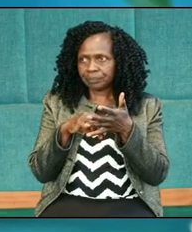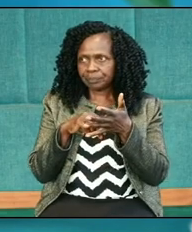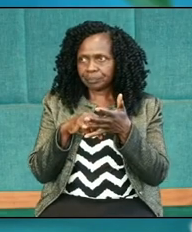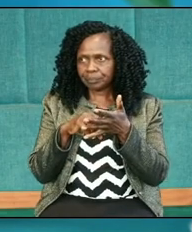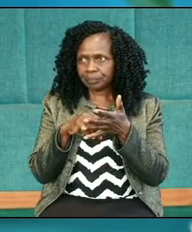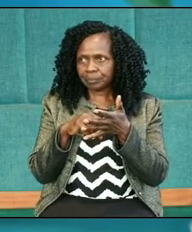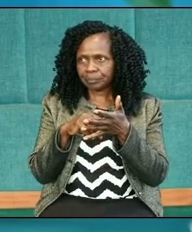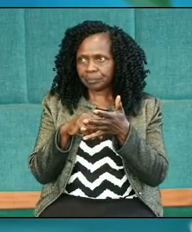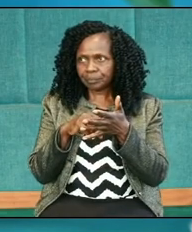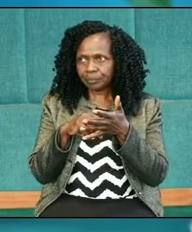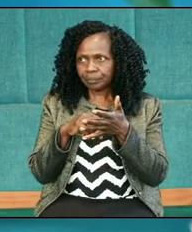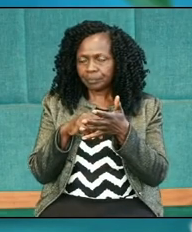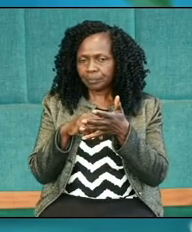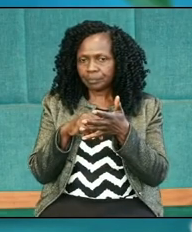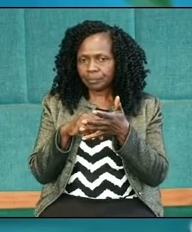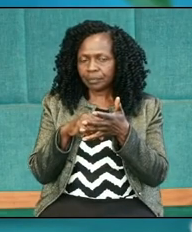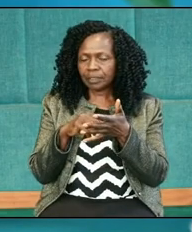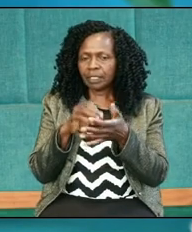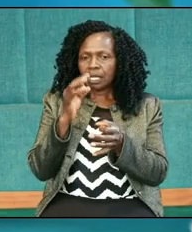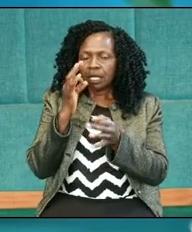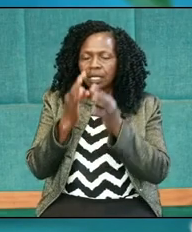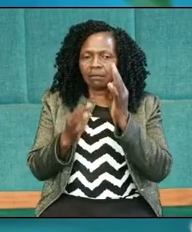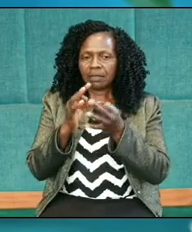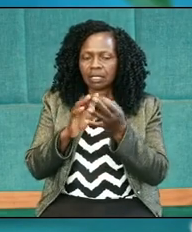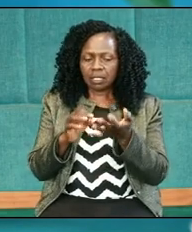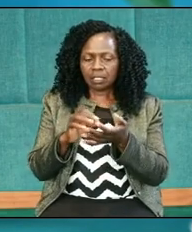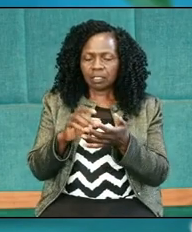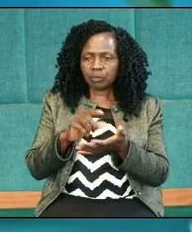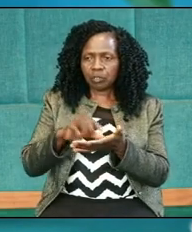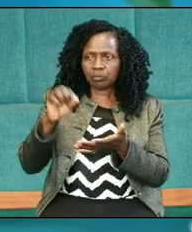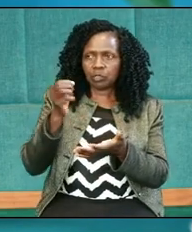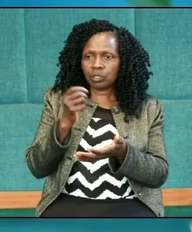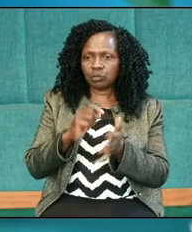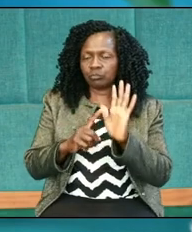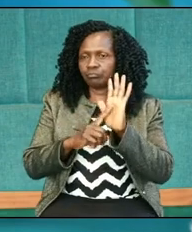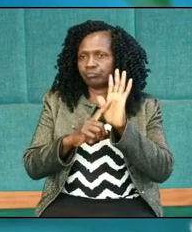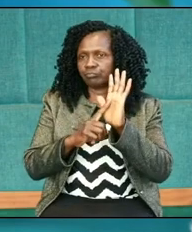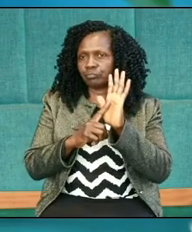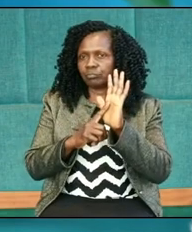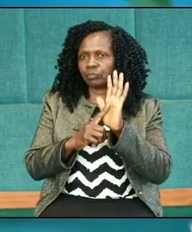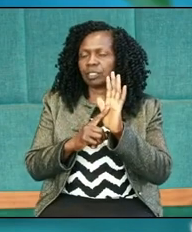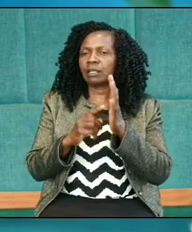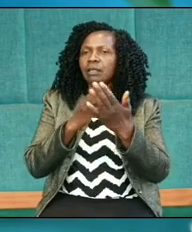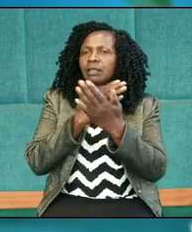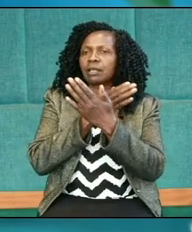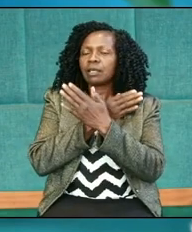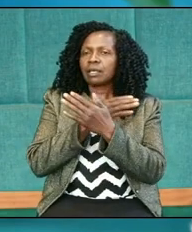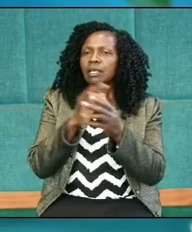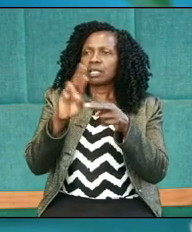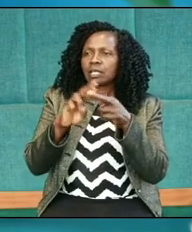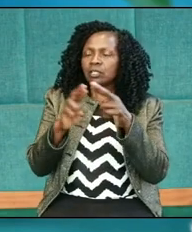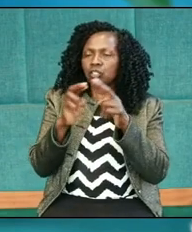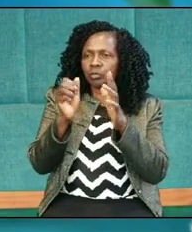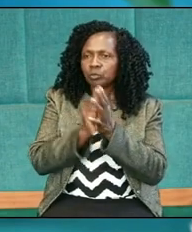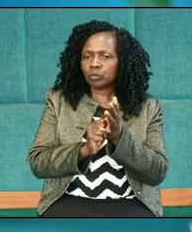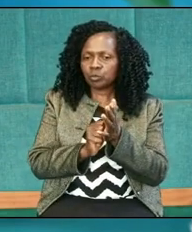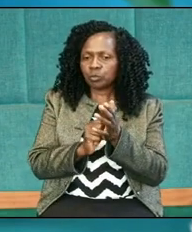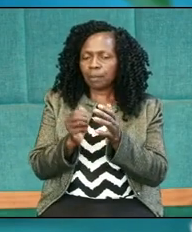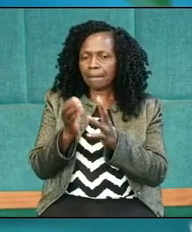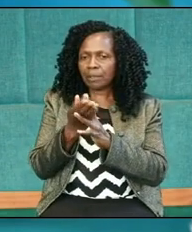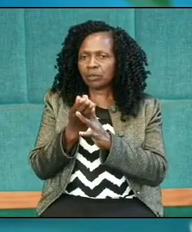realms, they are trying to actually demonstrate the intimacy that is between the mind and the